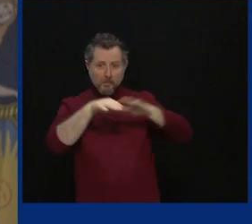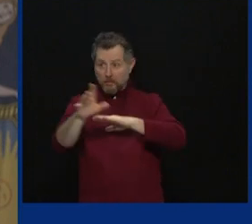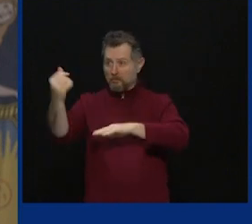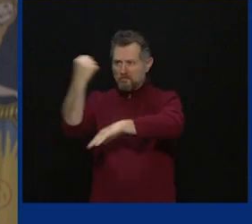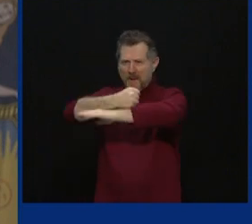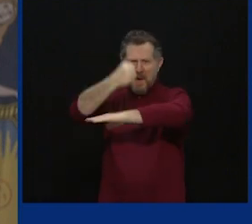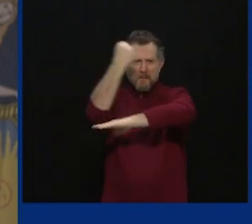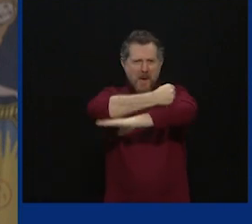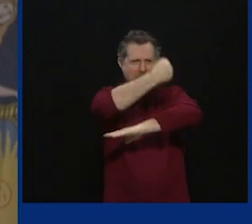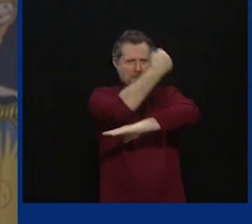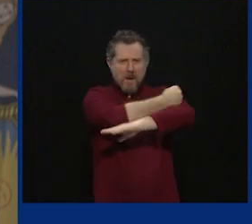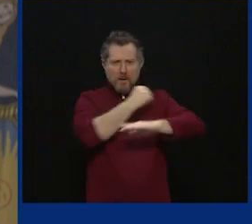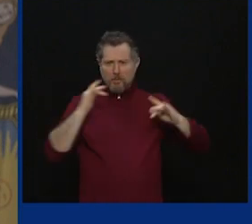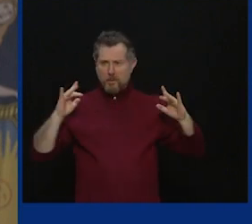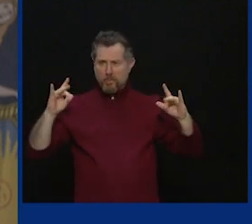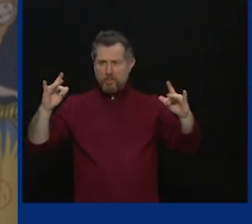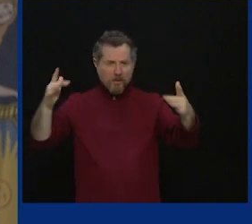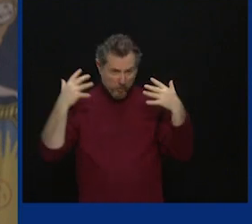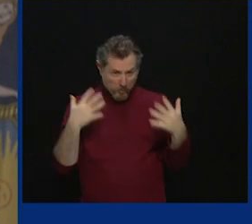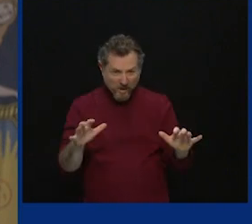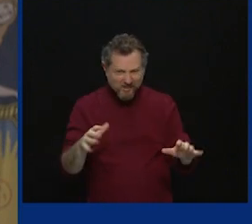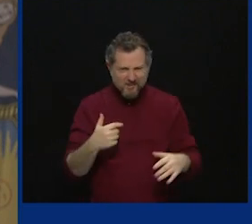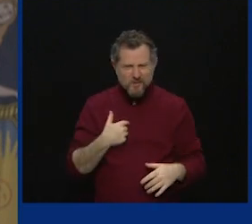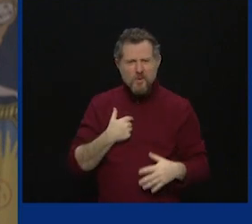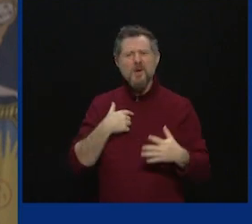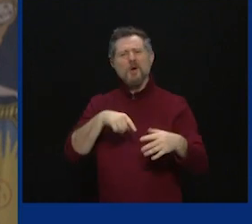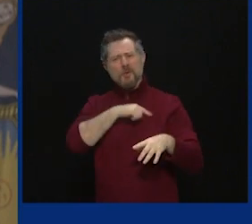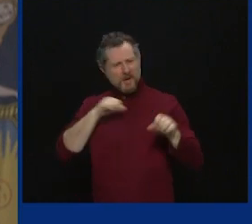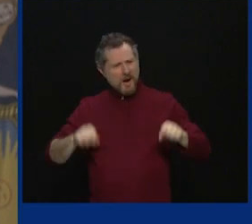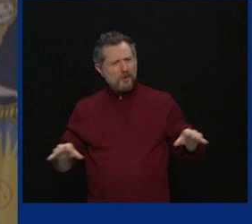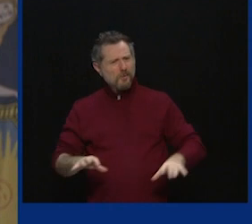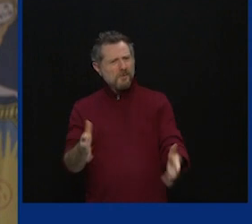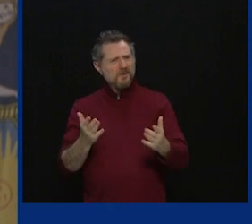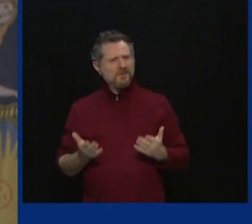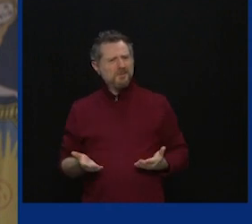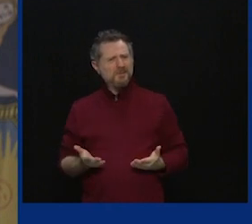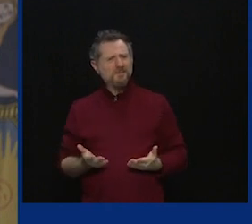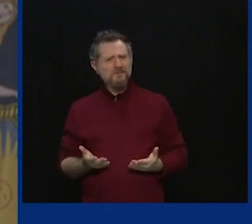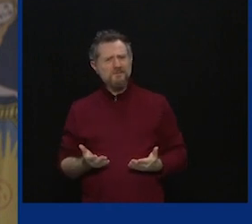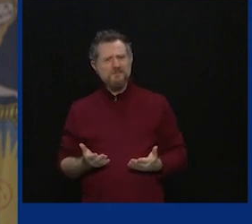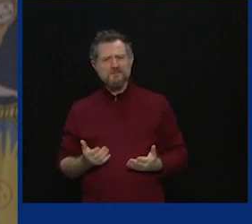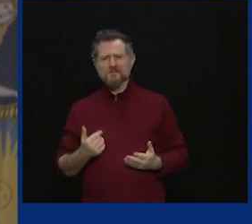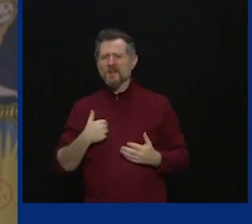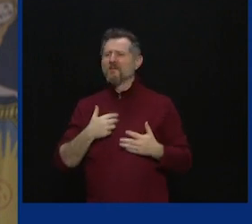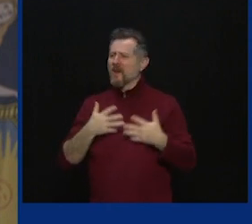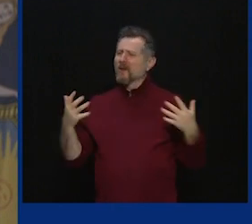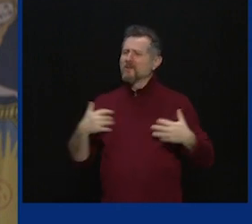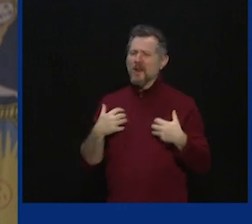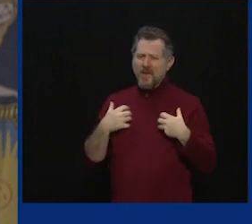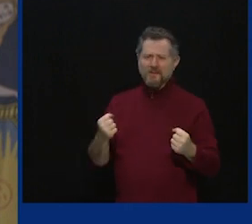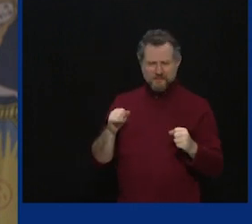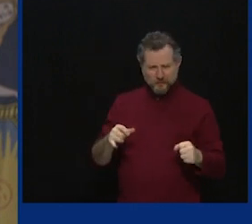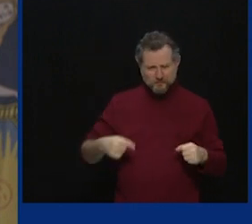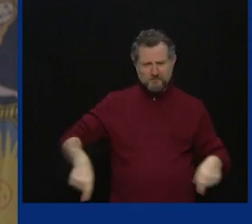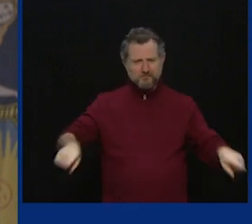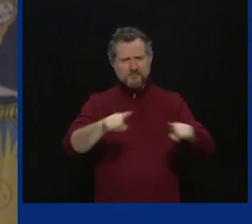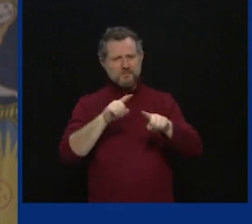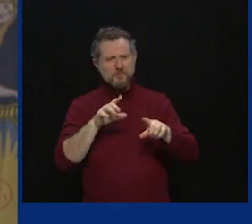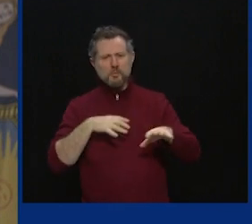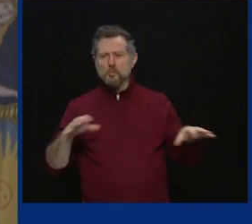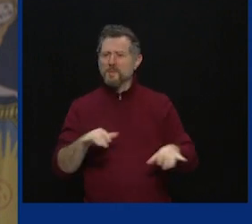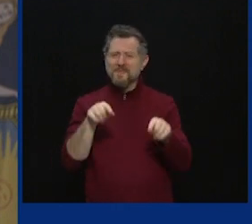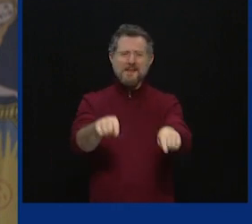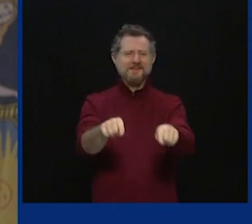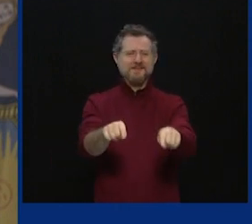New Yorkers. This is not that hard to do, and I have a lot of confidence in all of you that will do this. And I want to be the